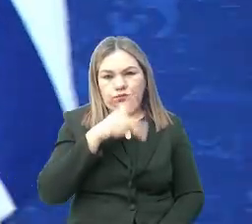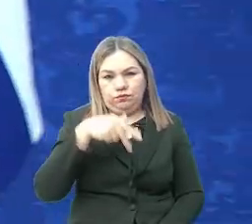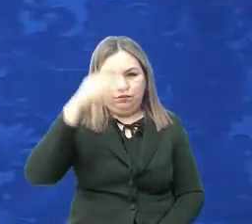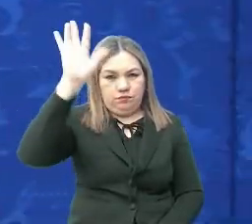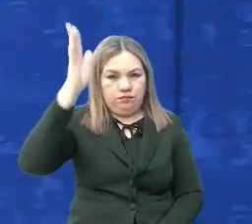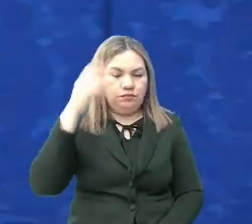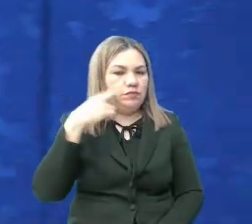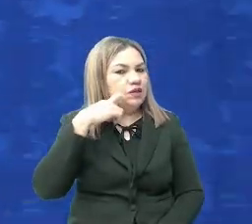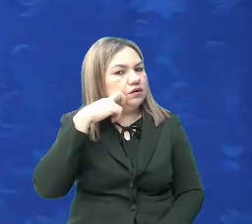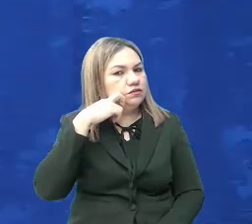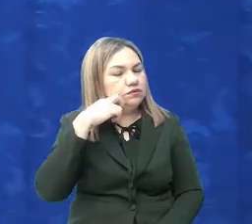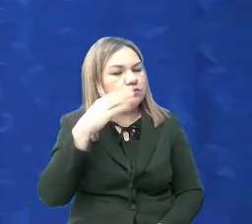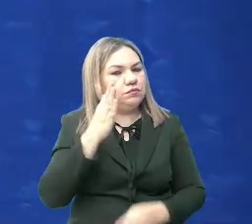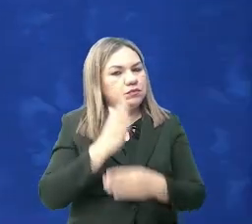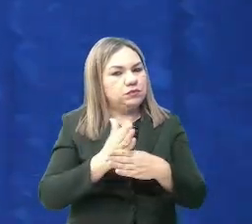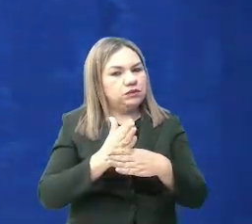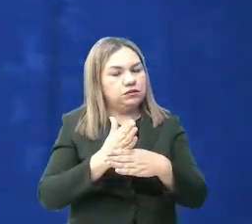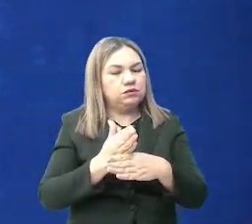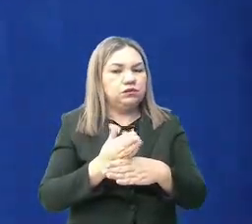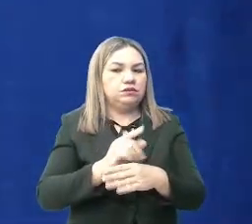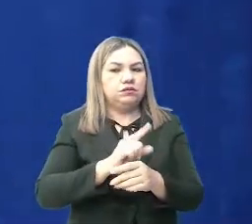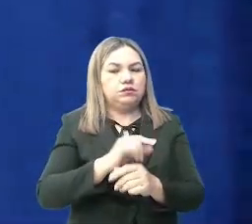But